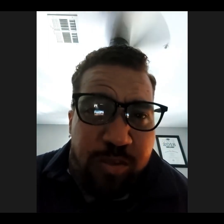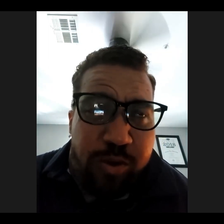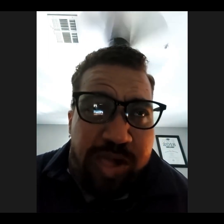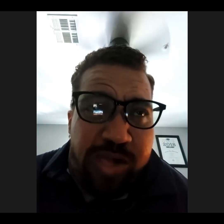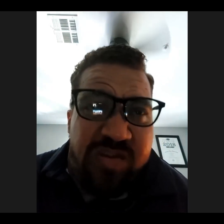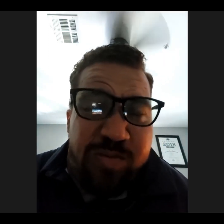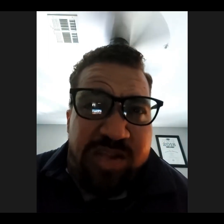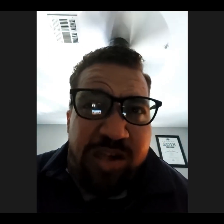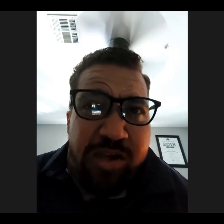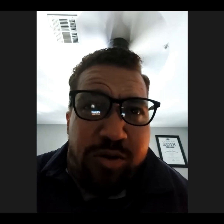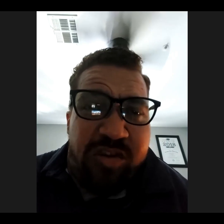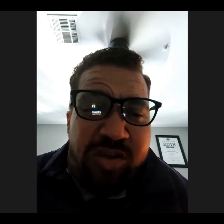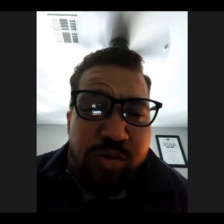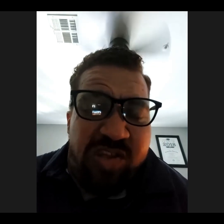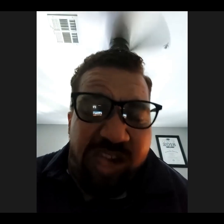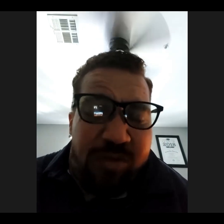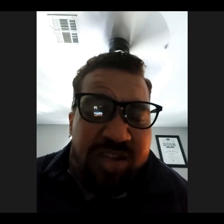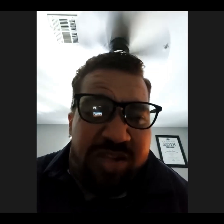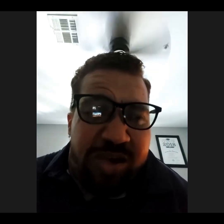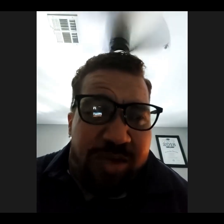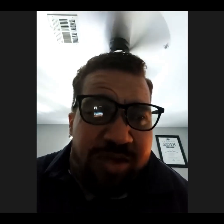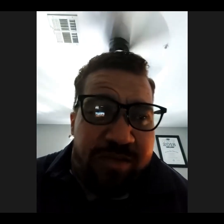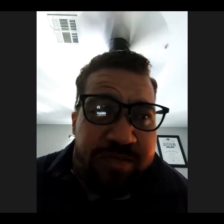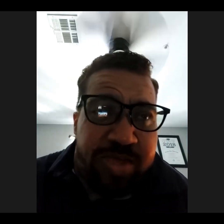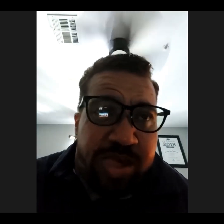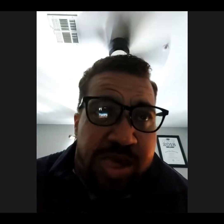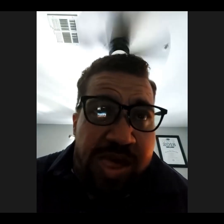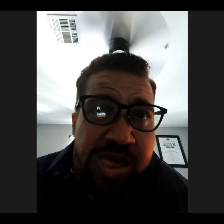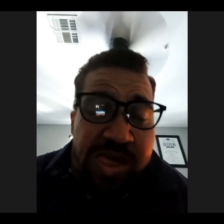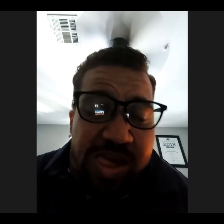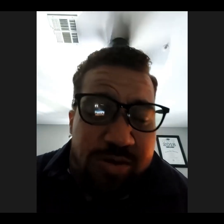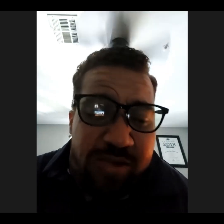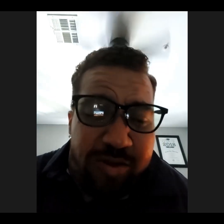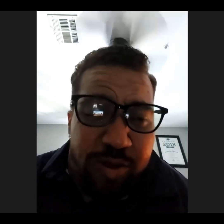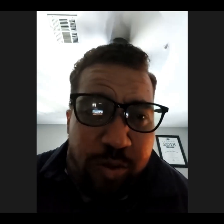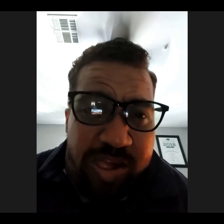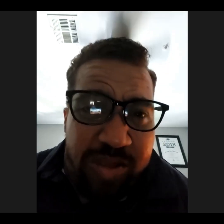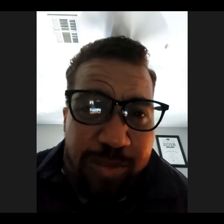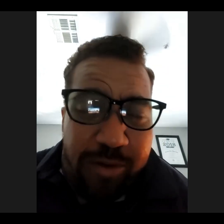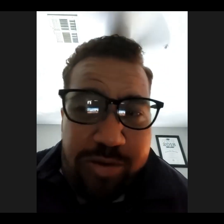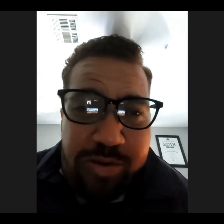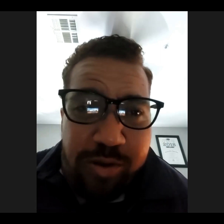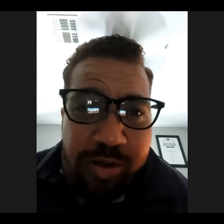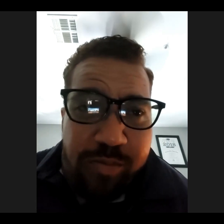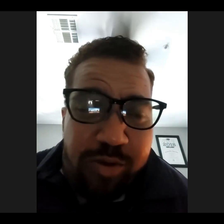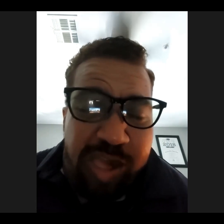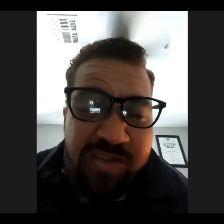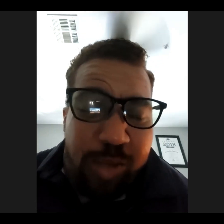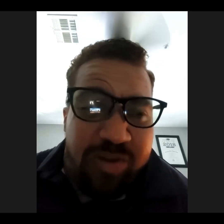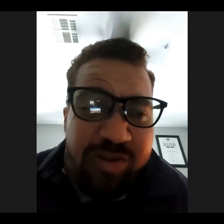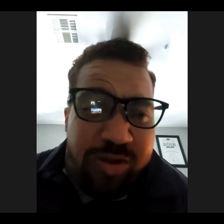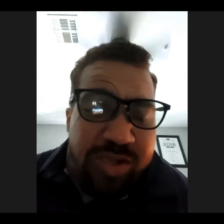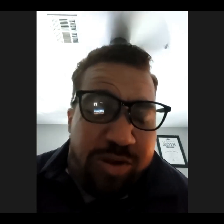it, the more that you speak to others and you reach out to them. And yeah, you never know what can amount, your